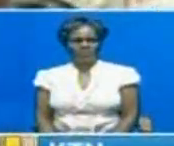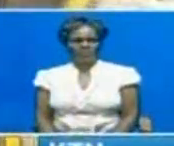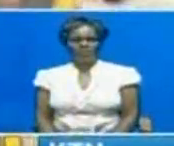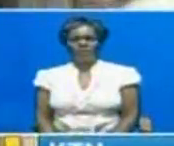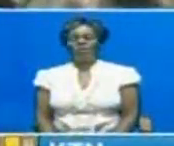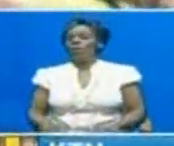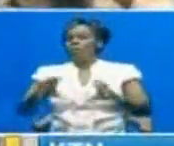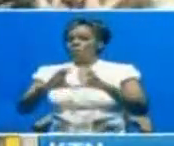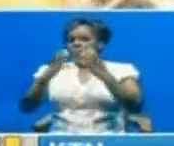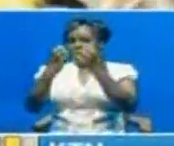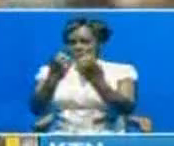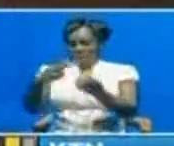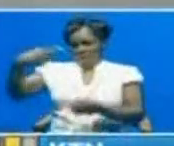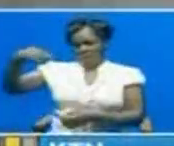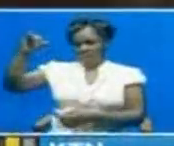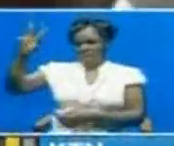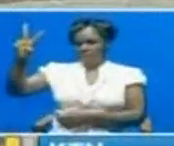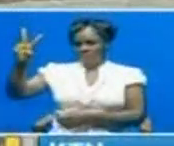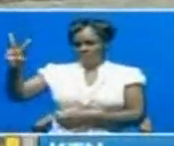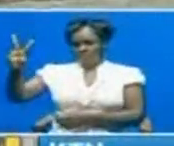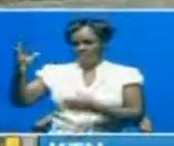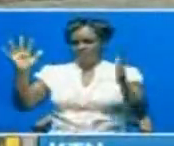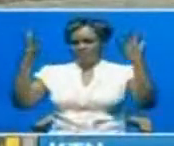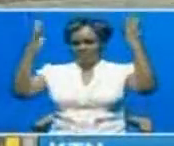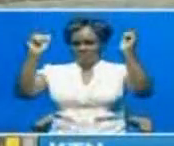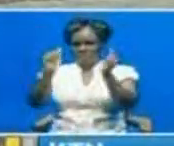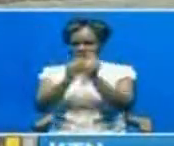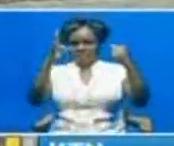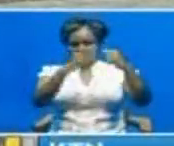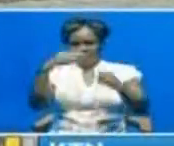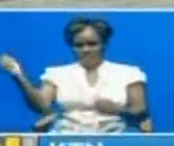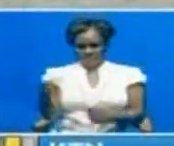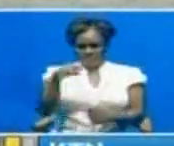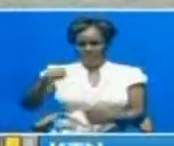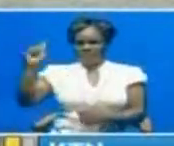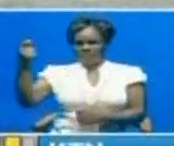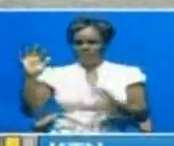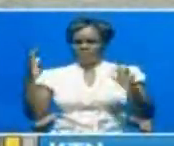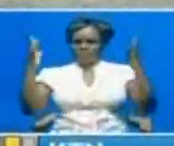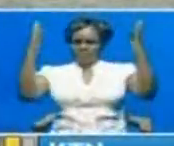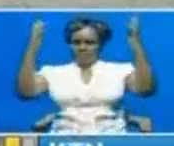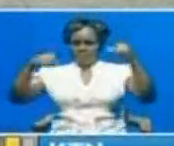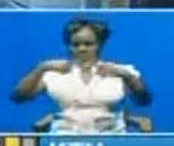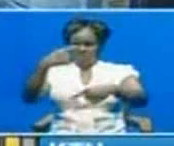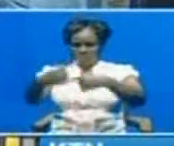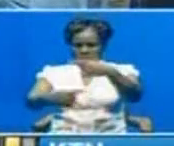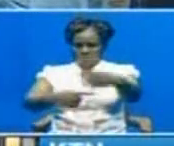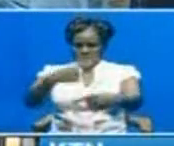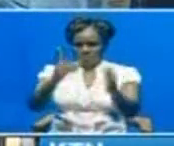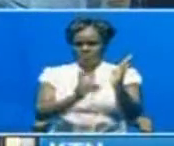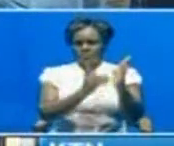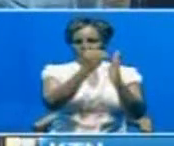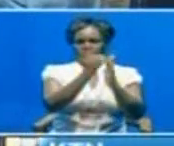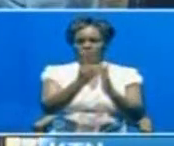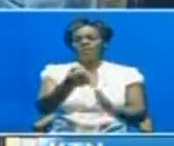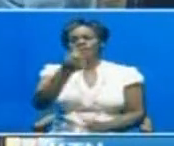As the world plans to mark the HIV Vaccine Awareness Day on the 18th of this month, Kenya is celebrating considerable progress in the development